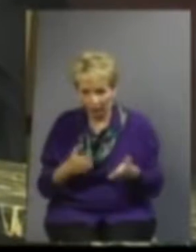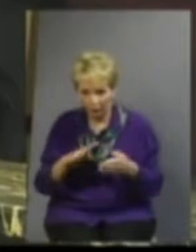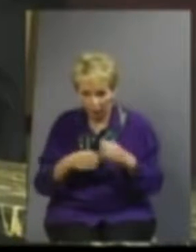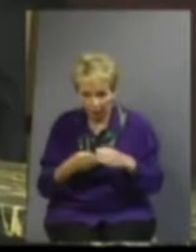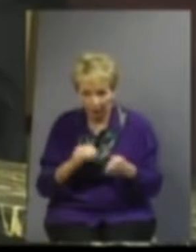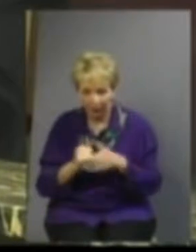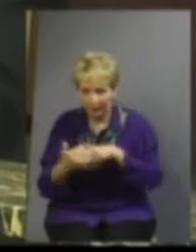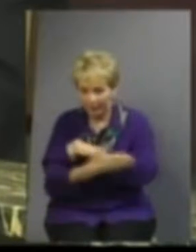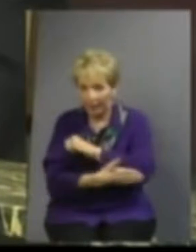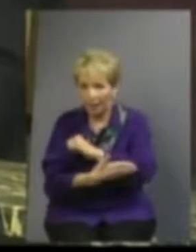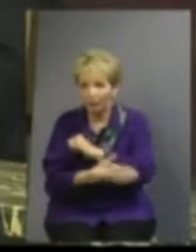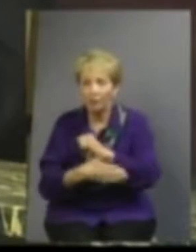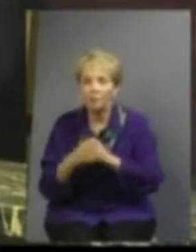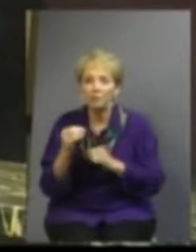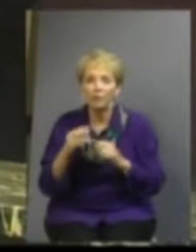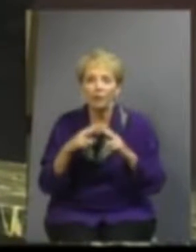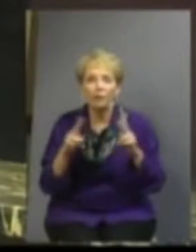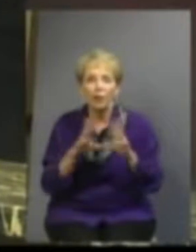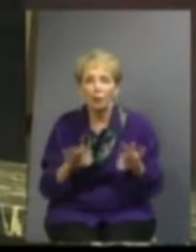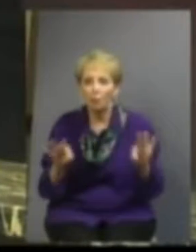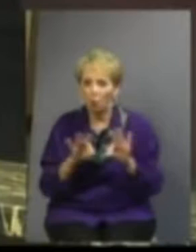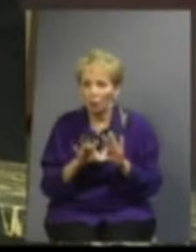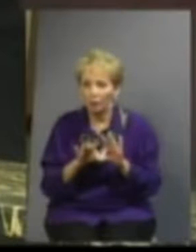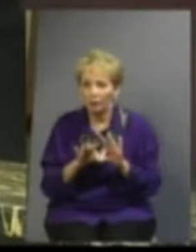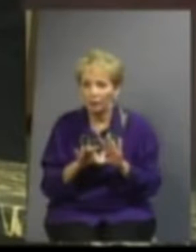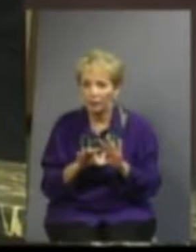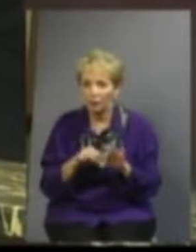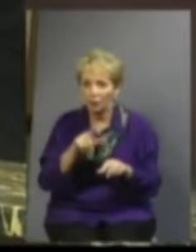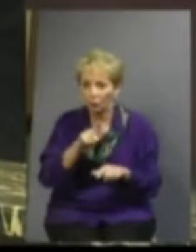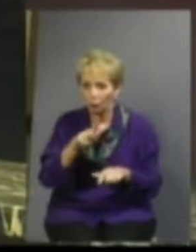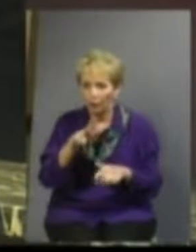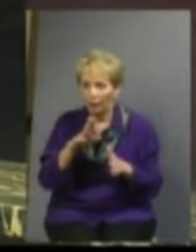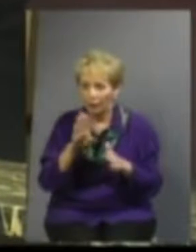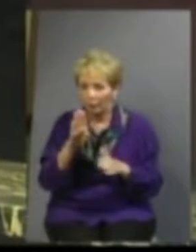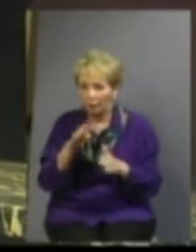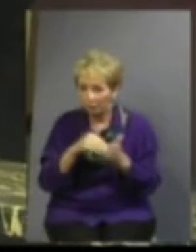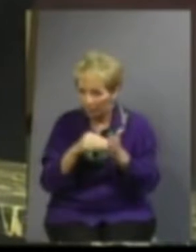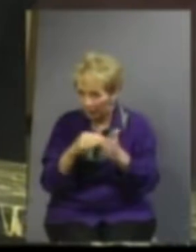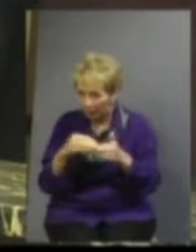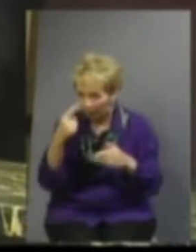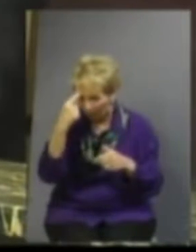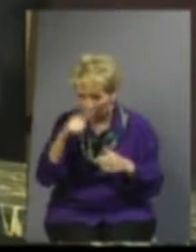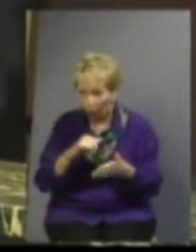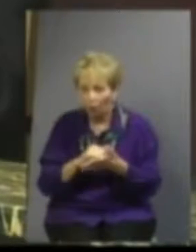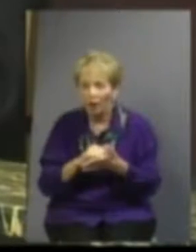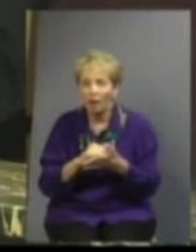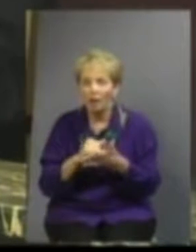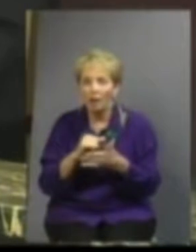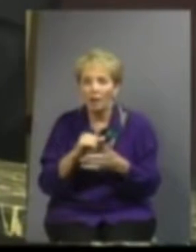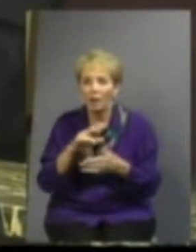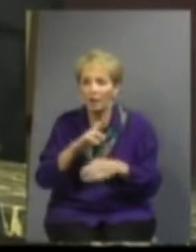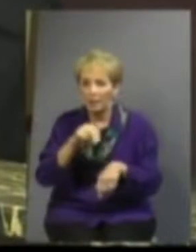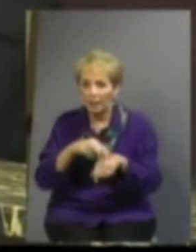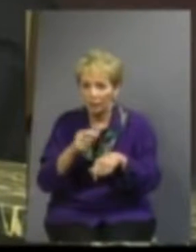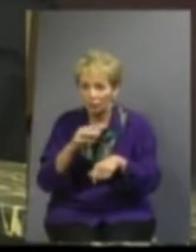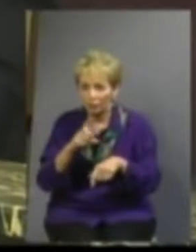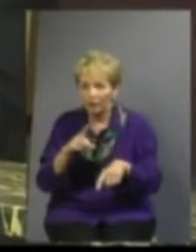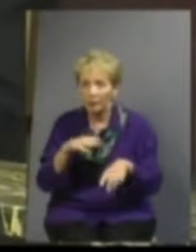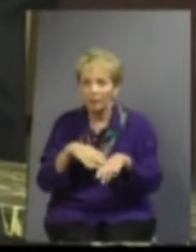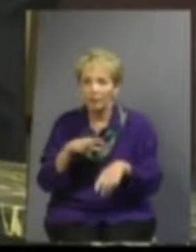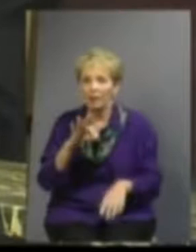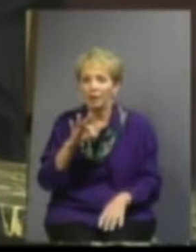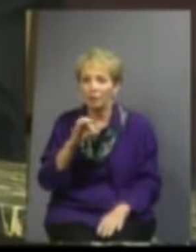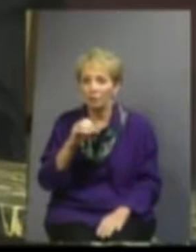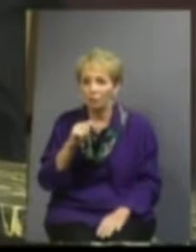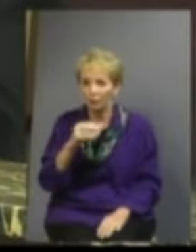and this county. Very important. $23 million for the National Guard Readiness Center at Old Foothills Correctional